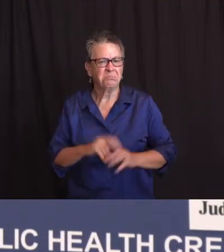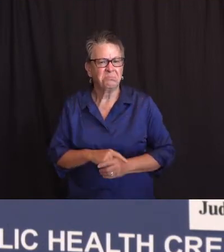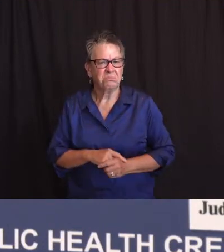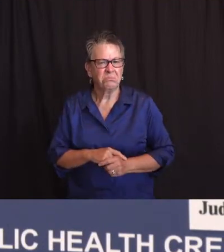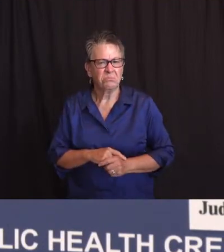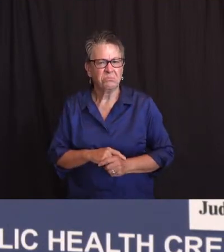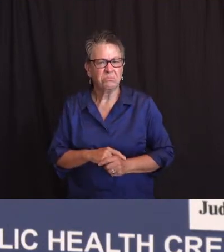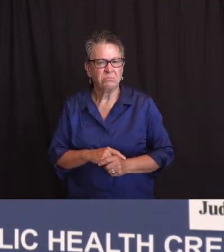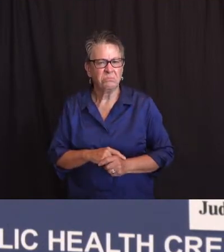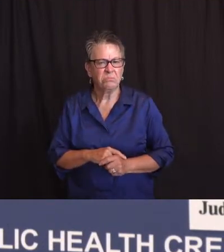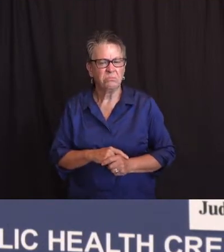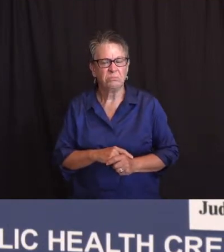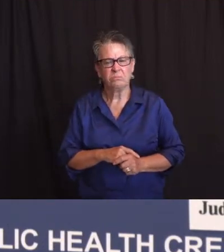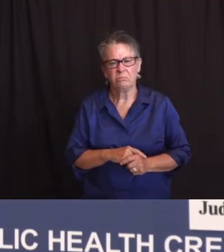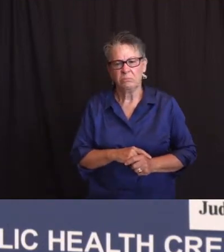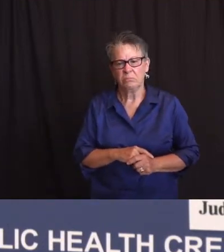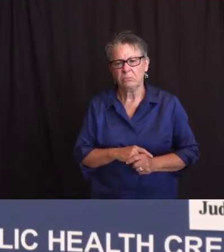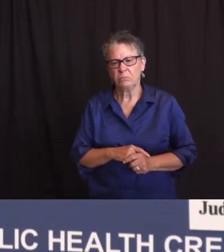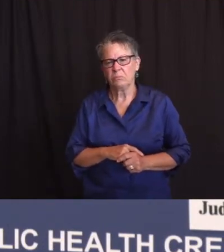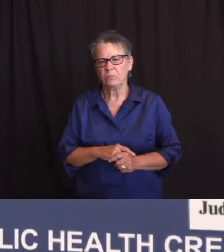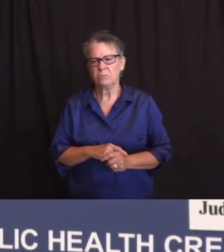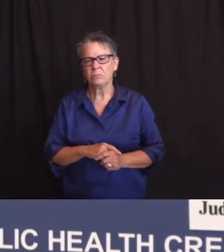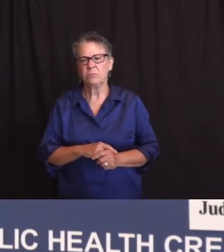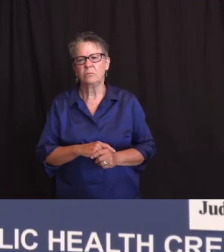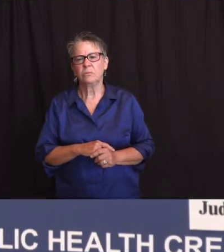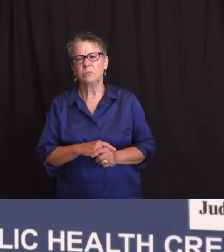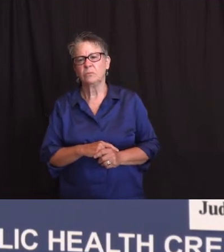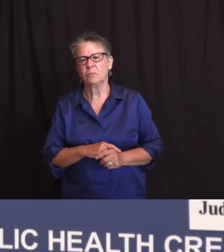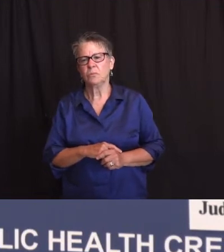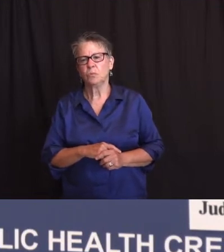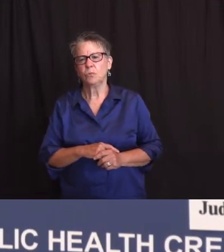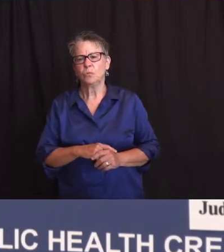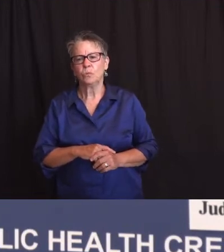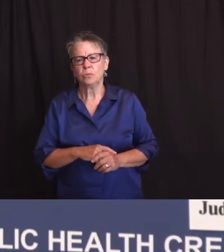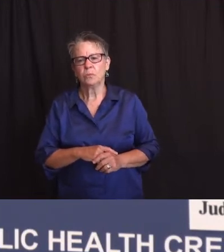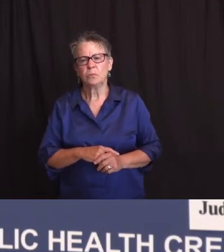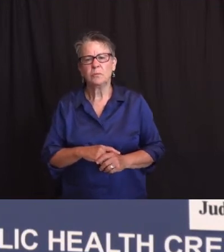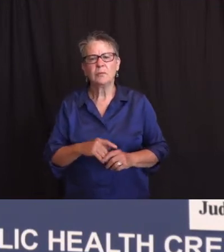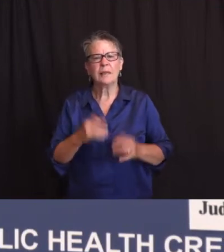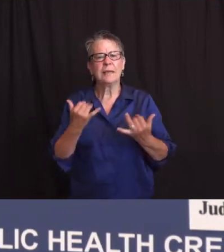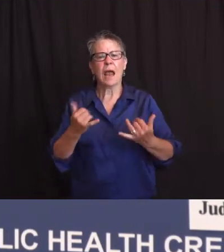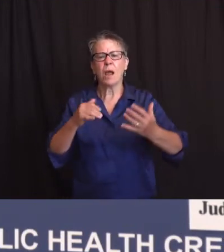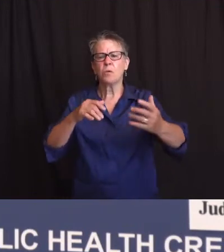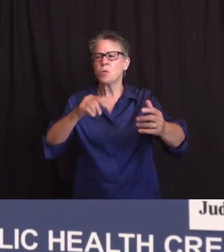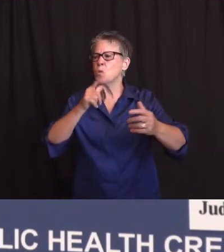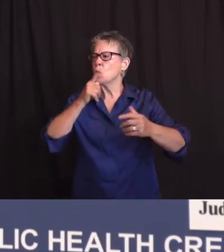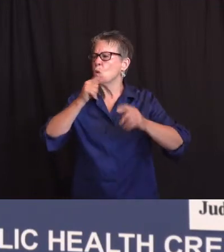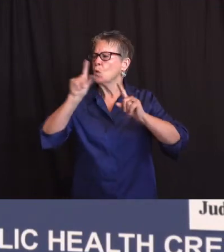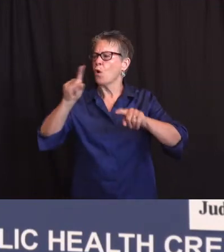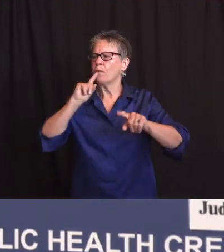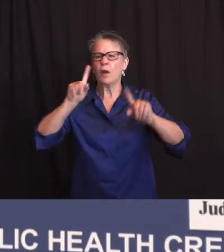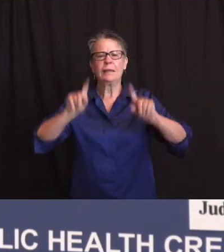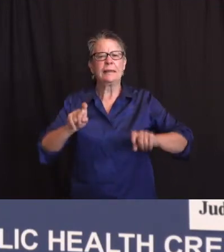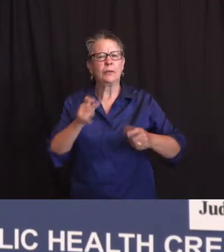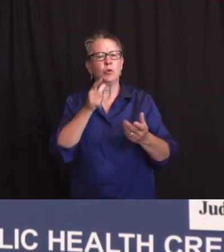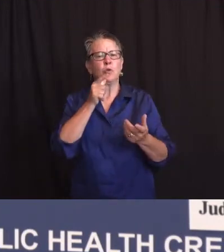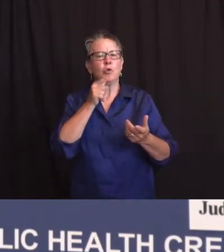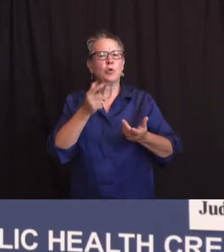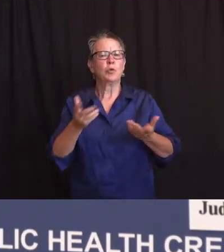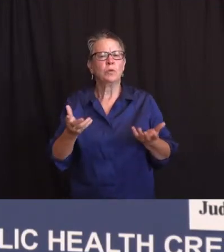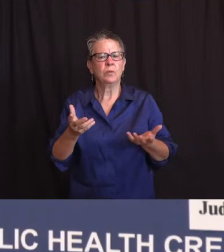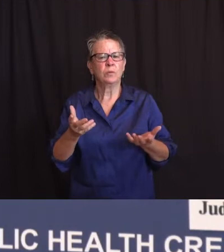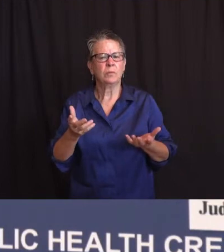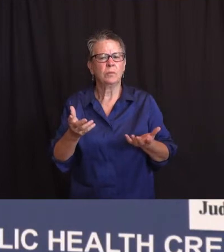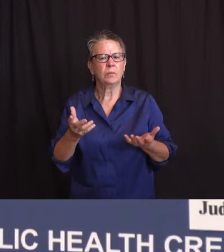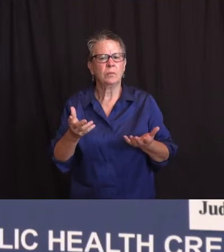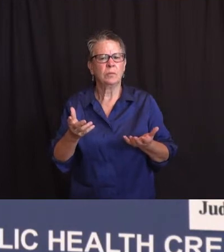tested. Similarly, when we talk about who should get tested, well, that's when I'm going to get tested. Unvaccinated people, well, they're not having that